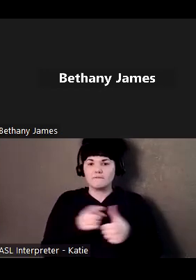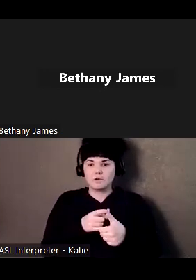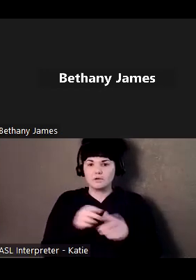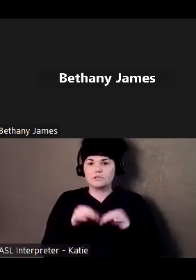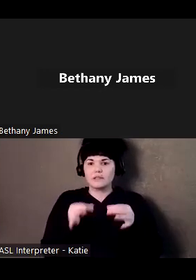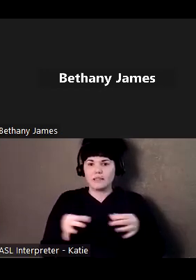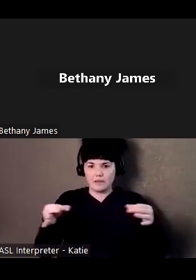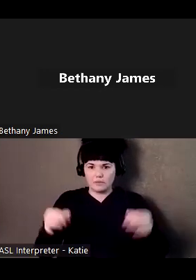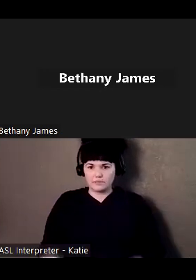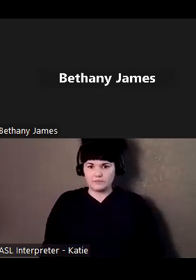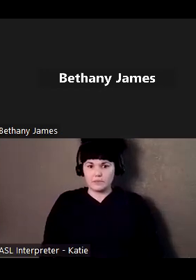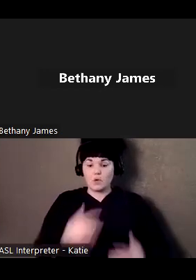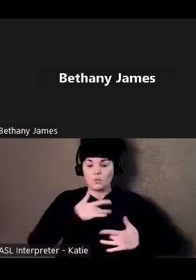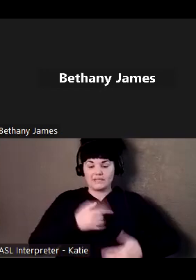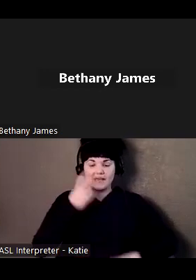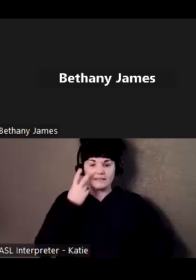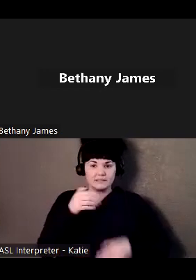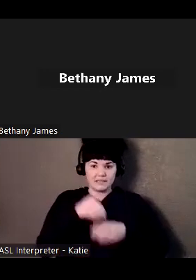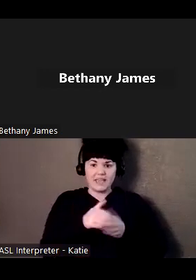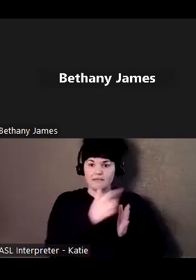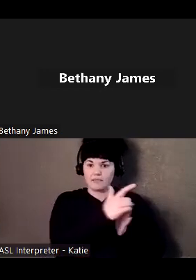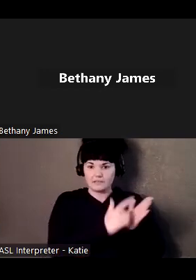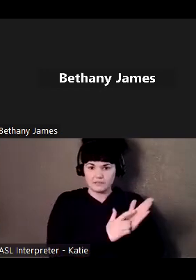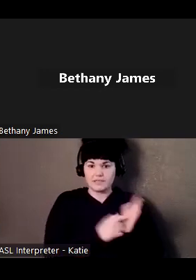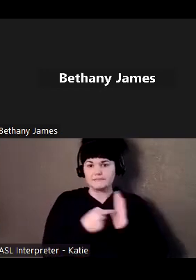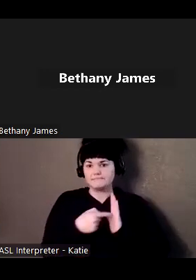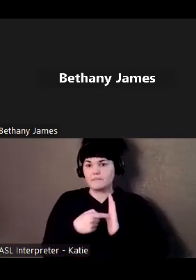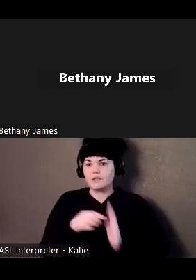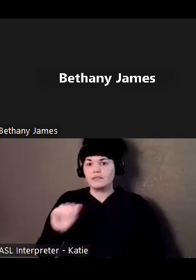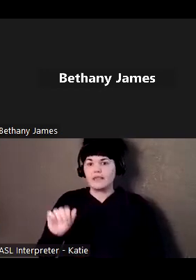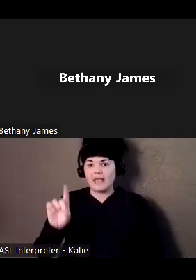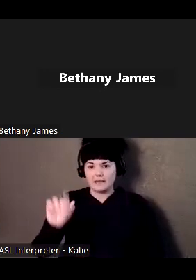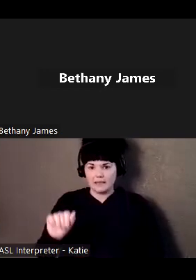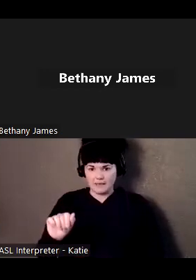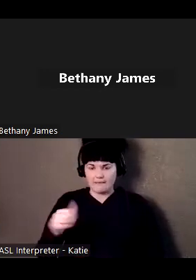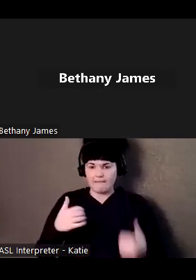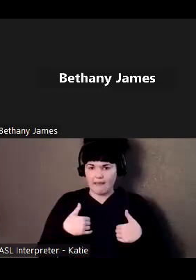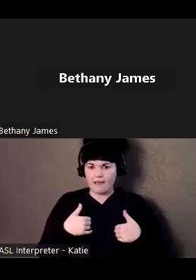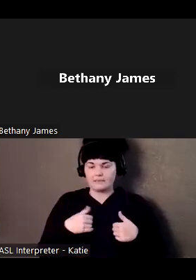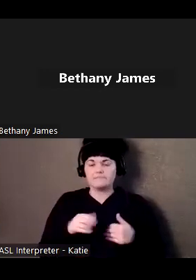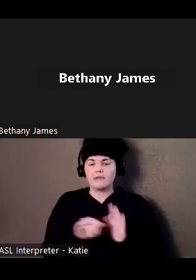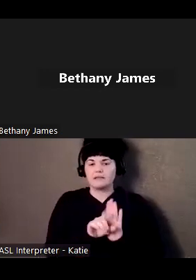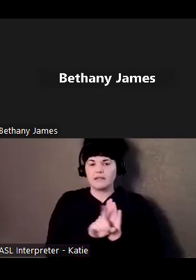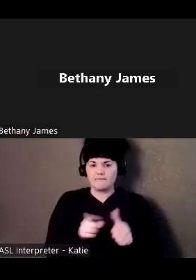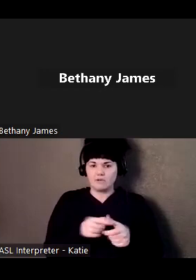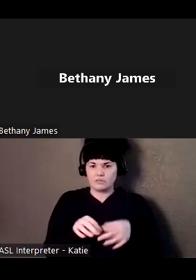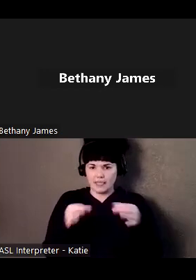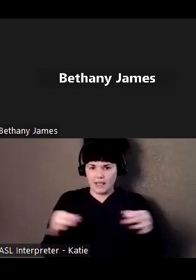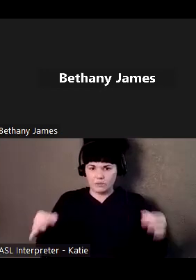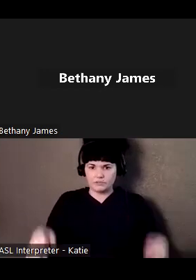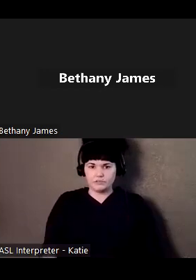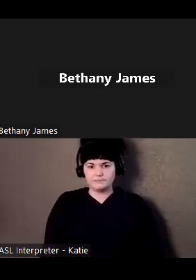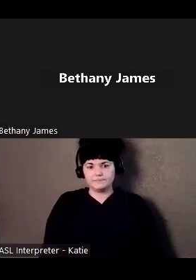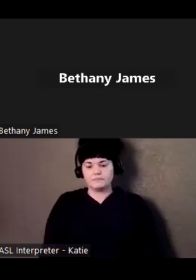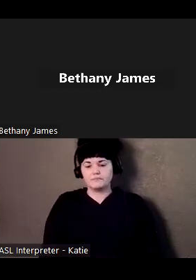in legislation like the Americans with Disabilities Act. So identity first language is